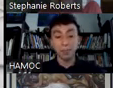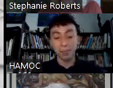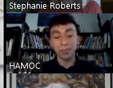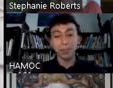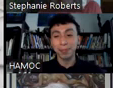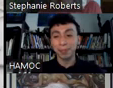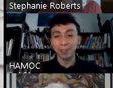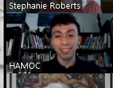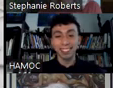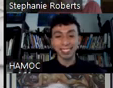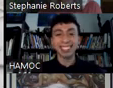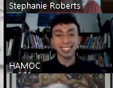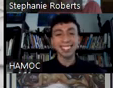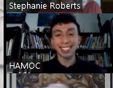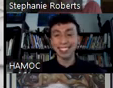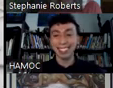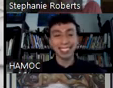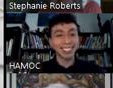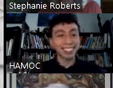meeting you. Yes. Thank you for having me.